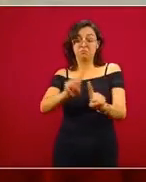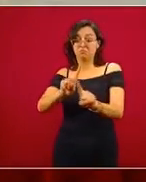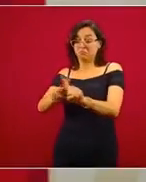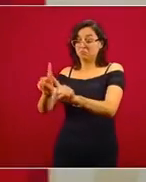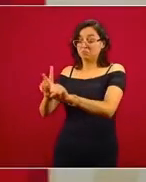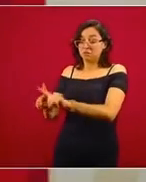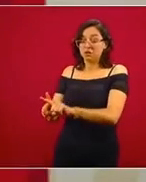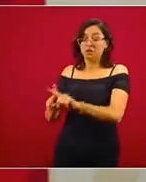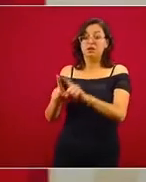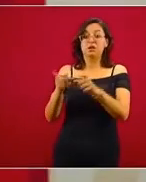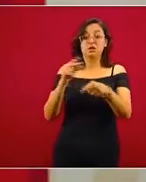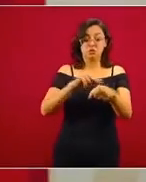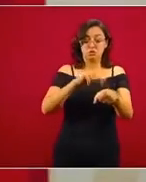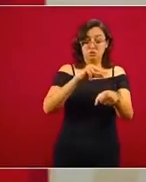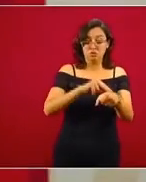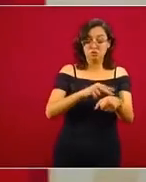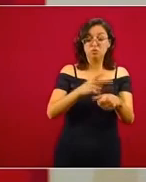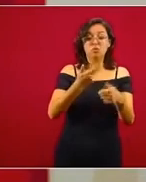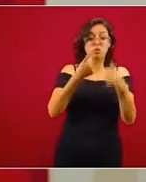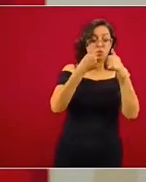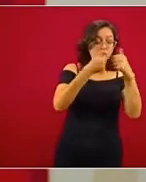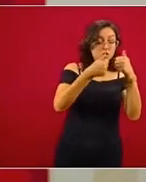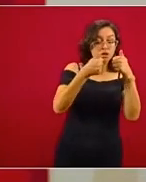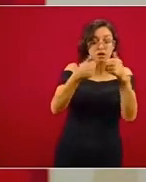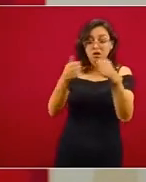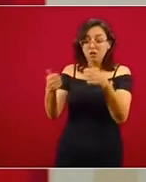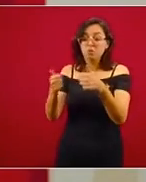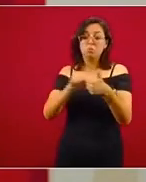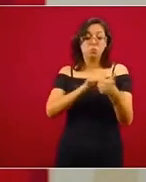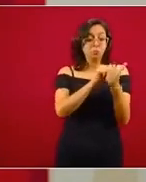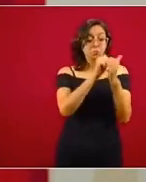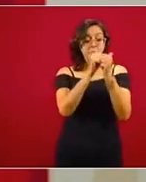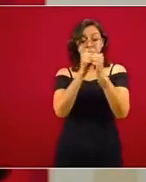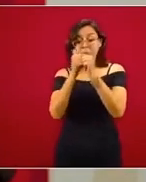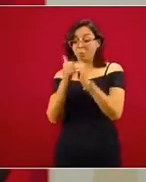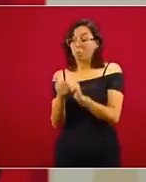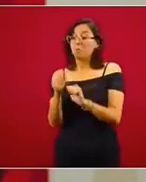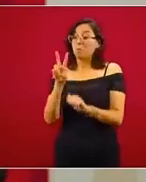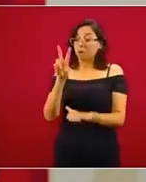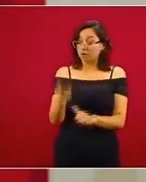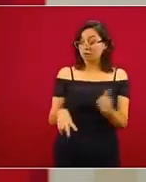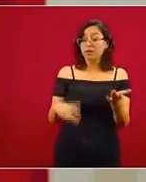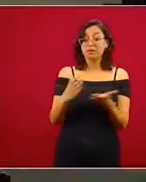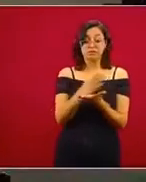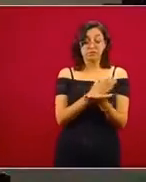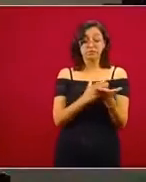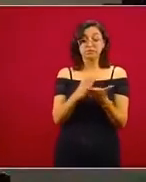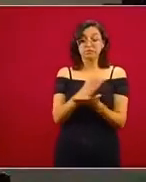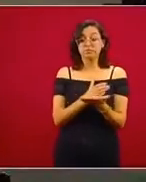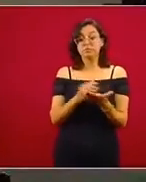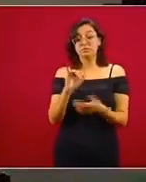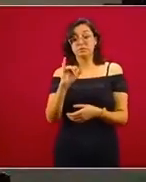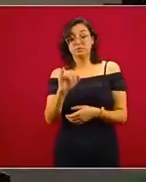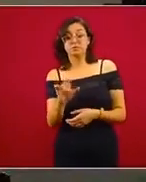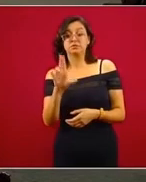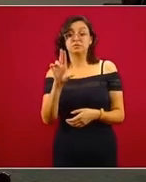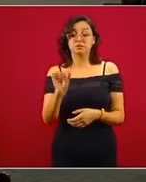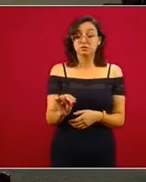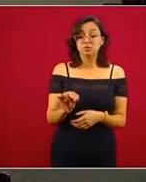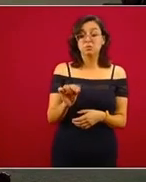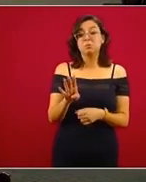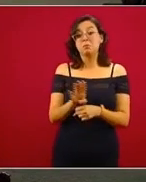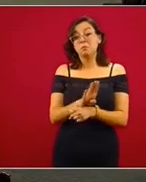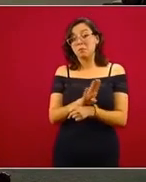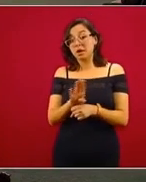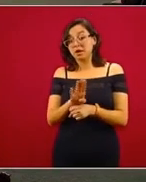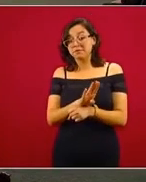presentaciones under clínicas de real los pacientes, conditions, for pudieran llevar example, a in a diversity of efectividad, es decir, presentations for una clinical patients, capacidad de if it